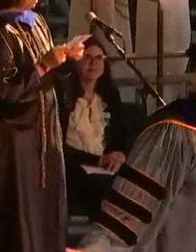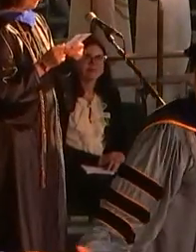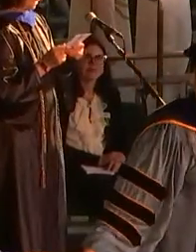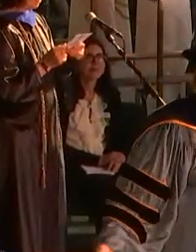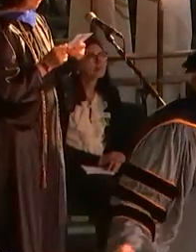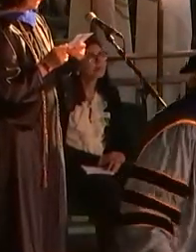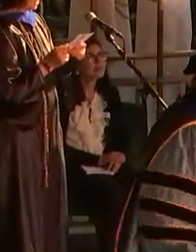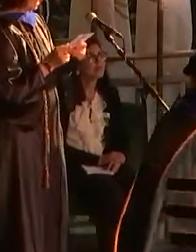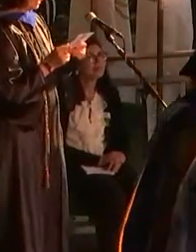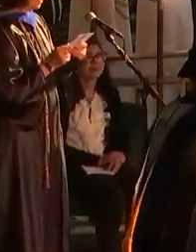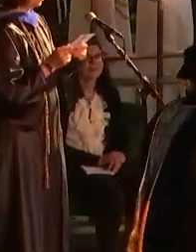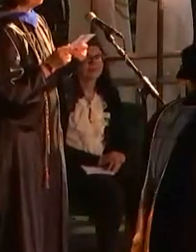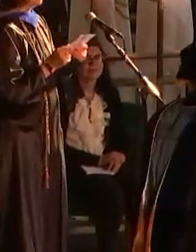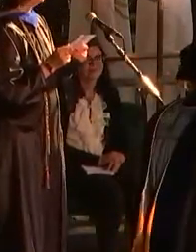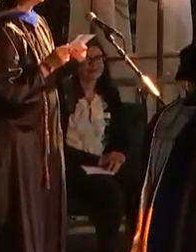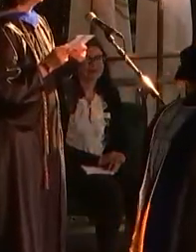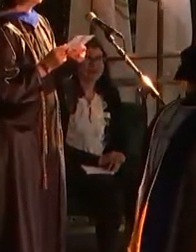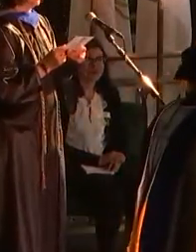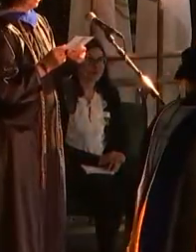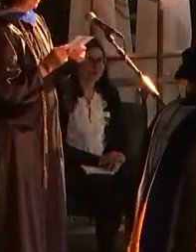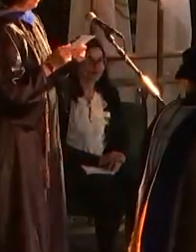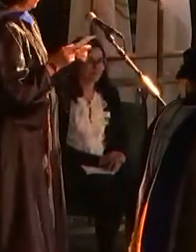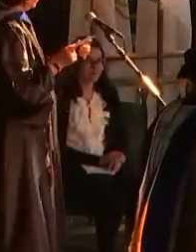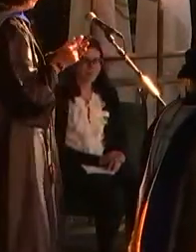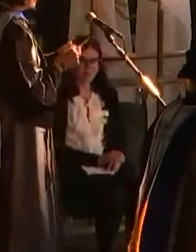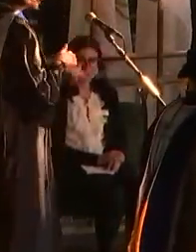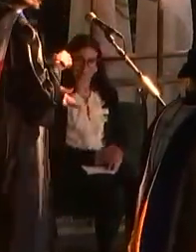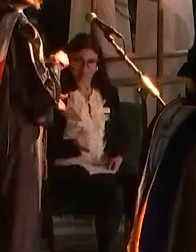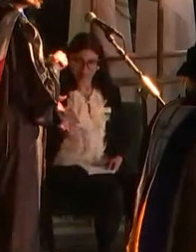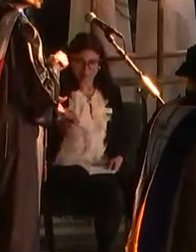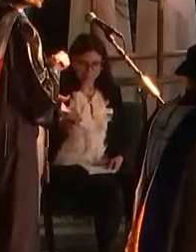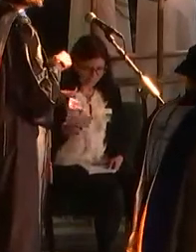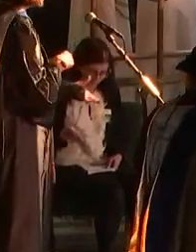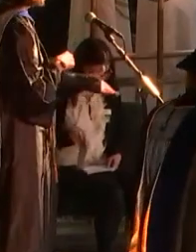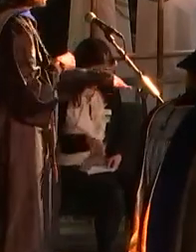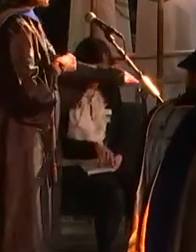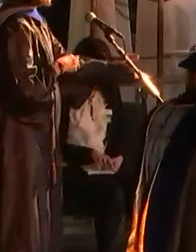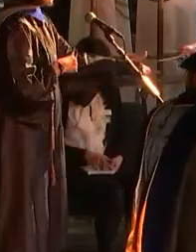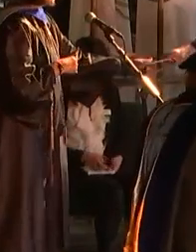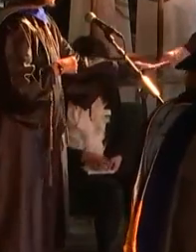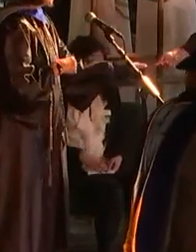John Patrick Hackett, magna cum laude.